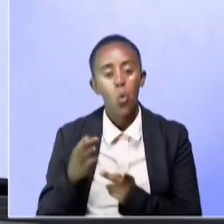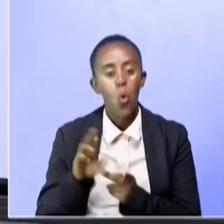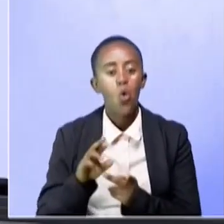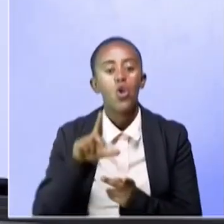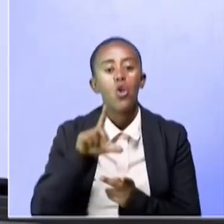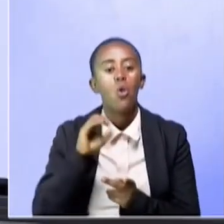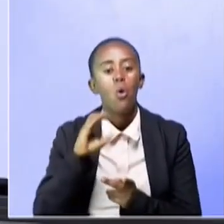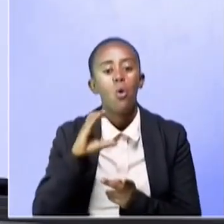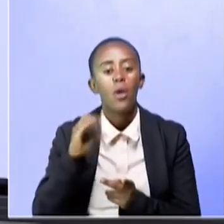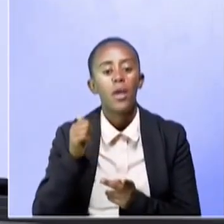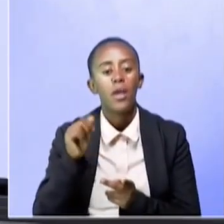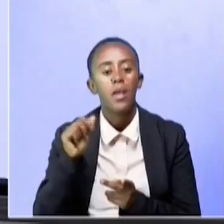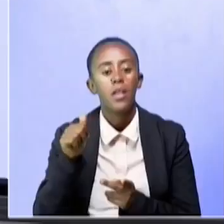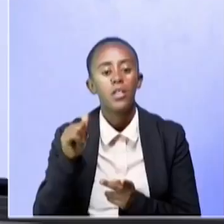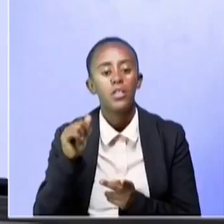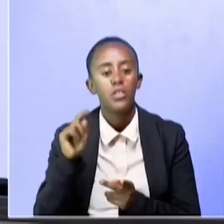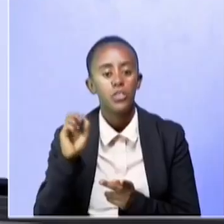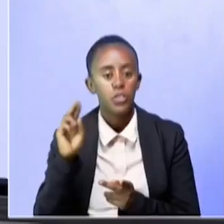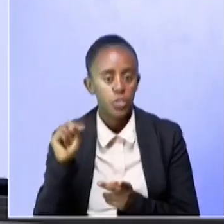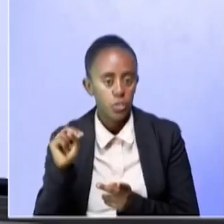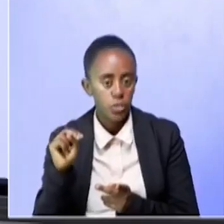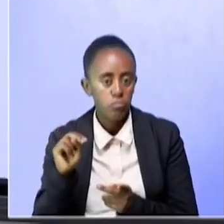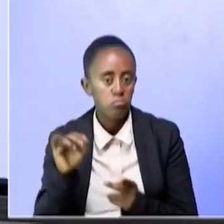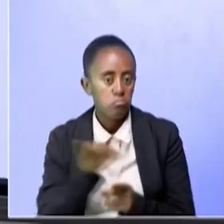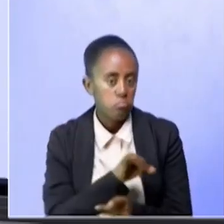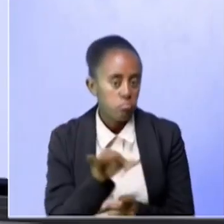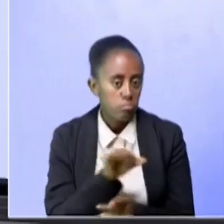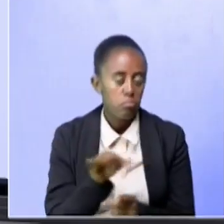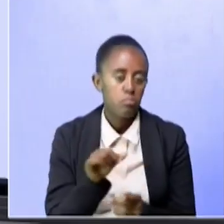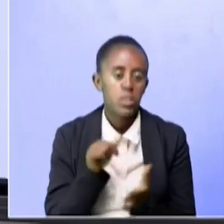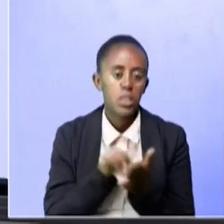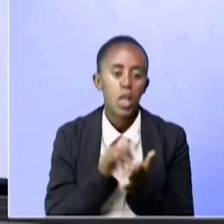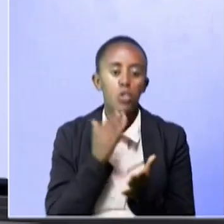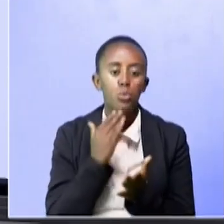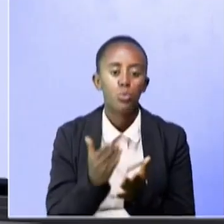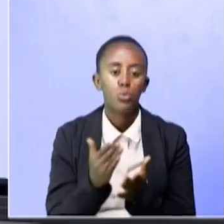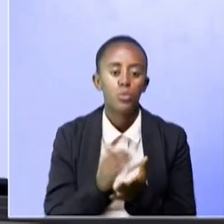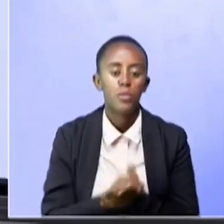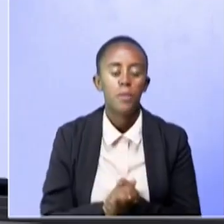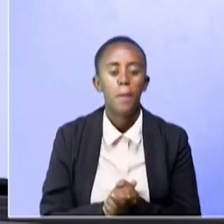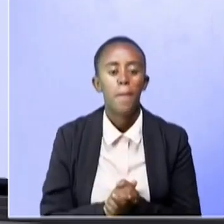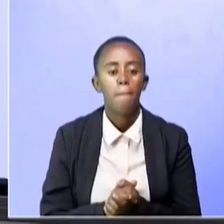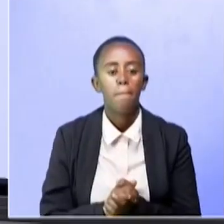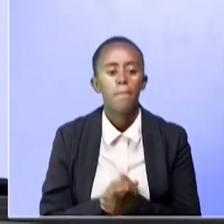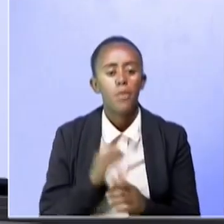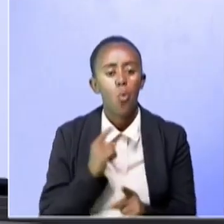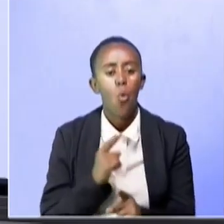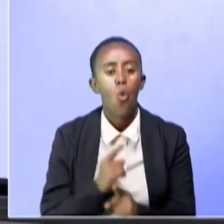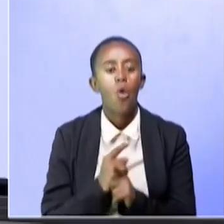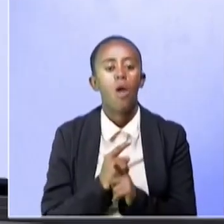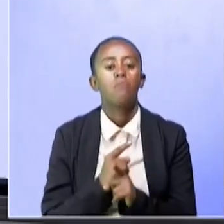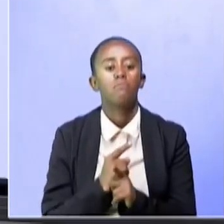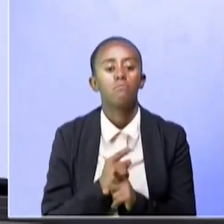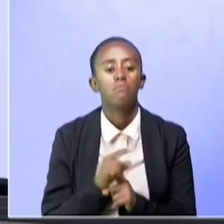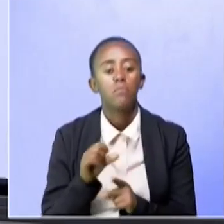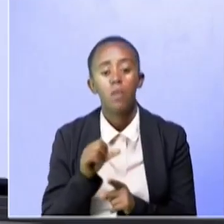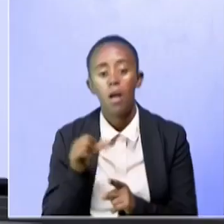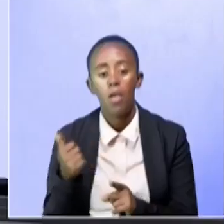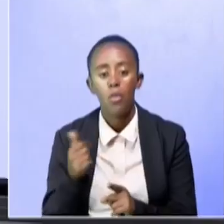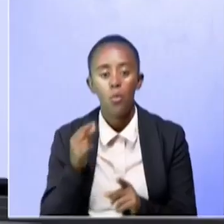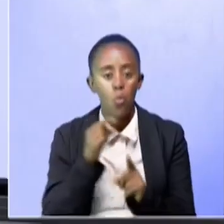location. If you are doing in such a way, that's good. All right. In other